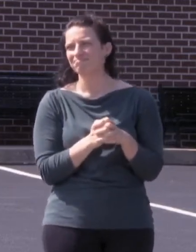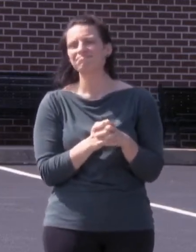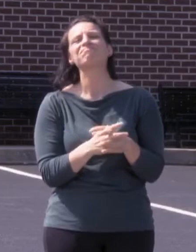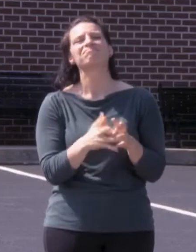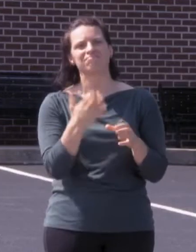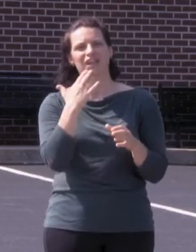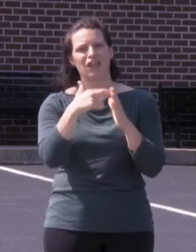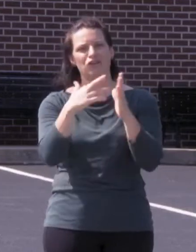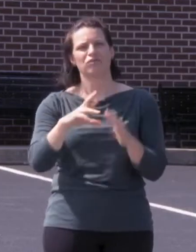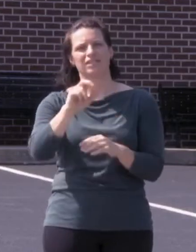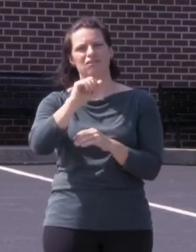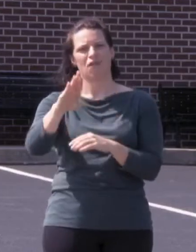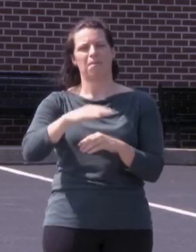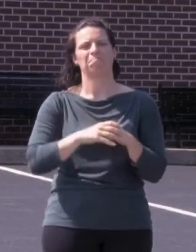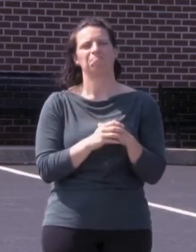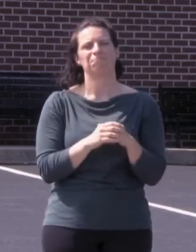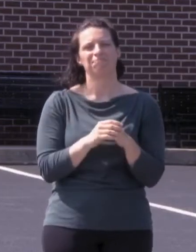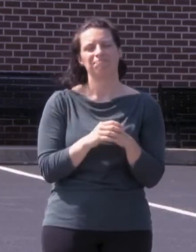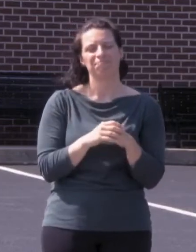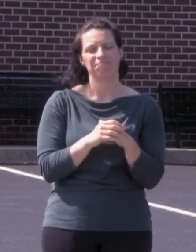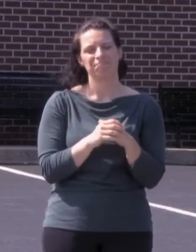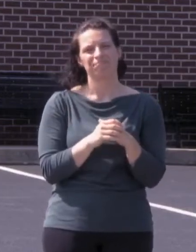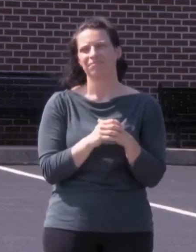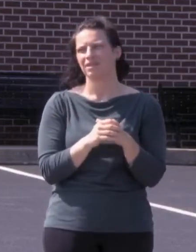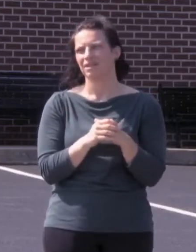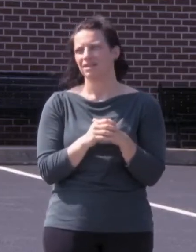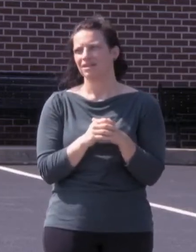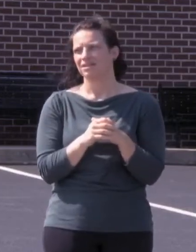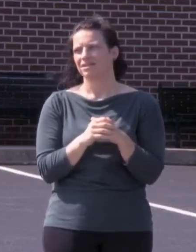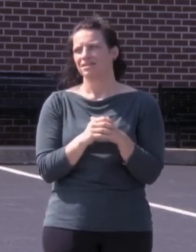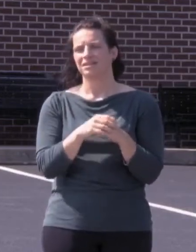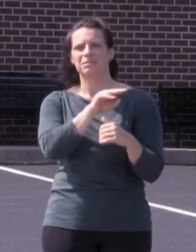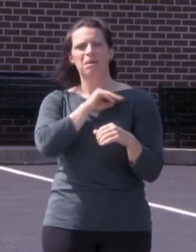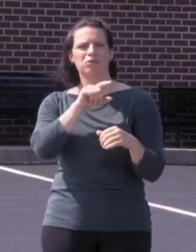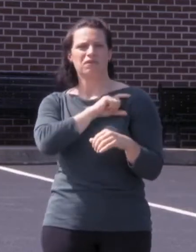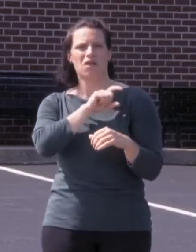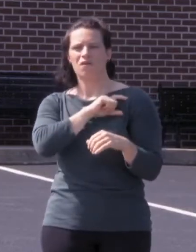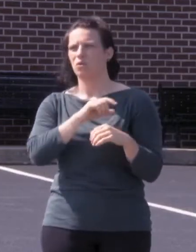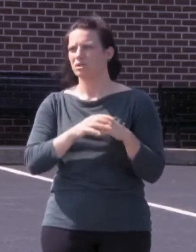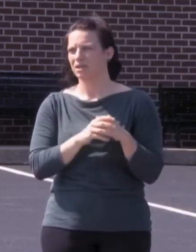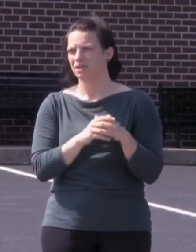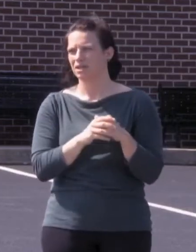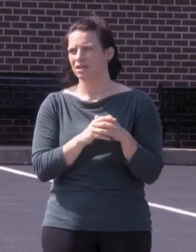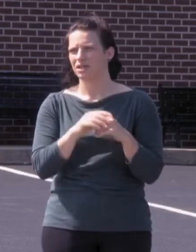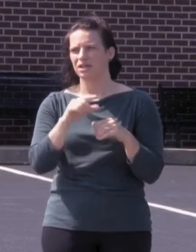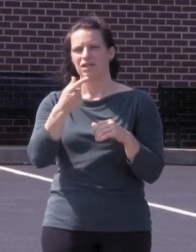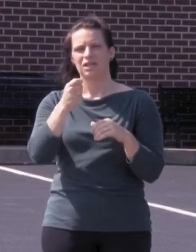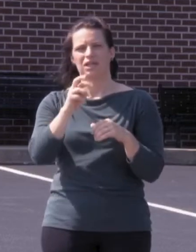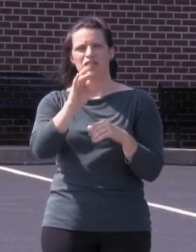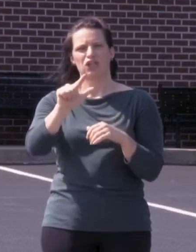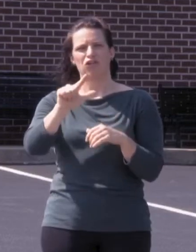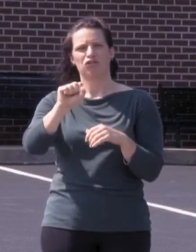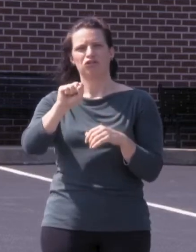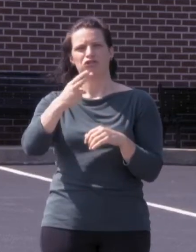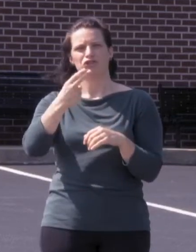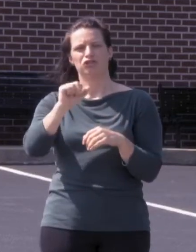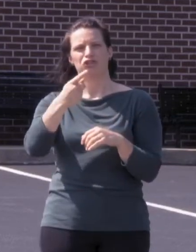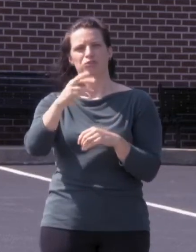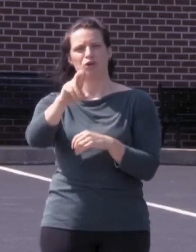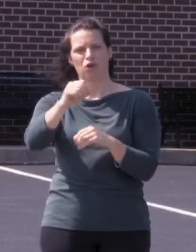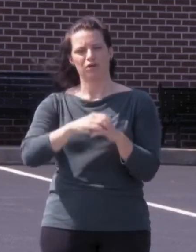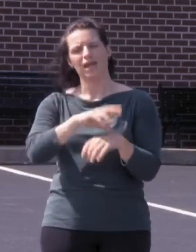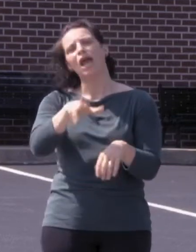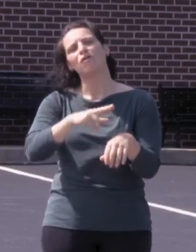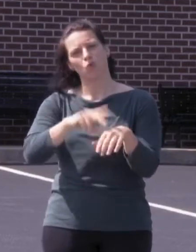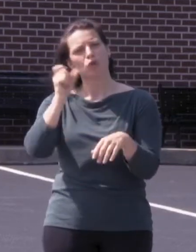Thank you, Representative Rabb, members of law enforcement. General Shapiro, and of